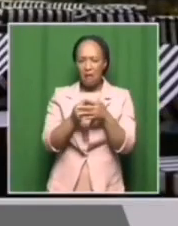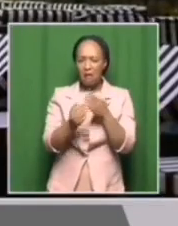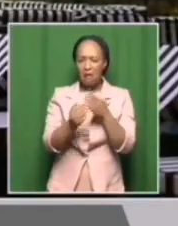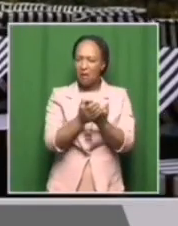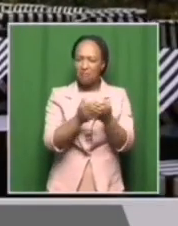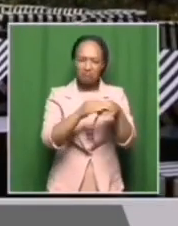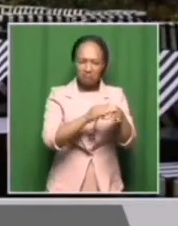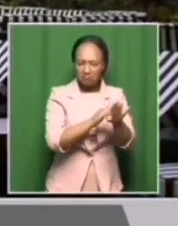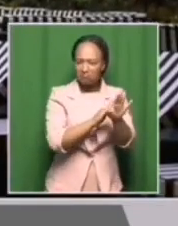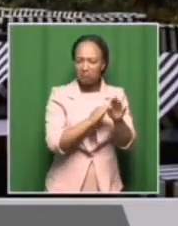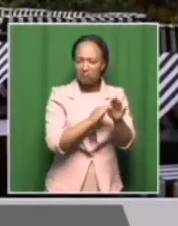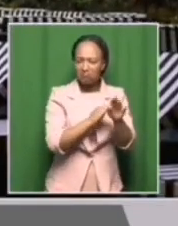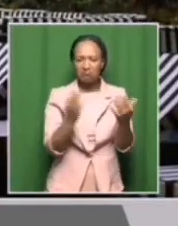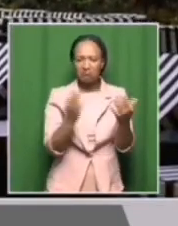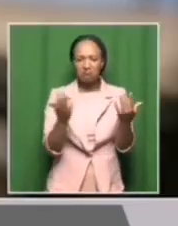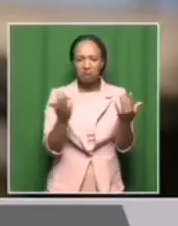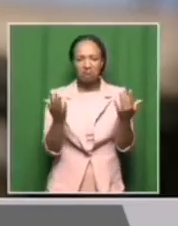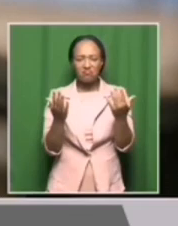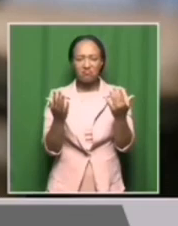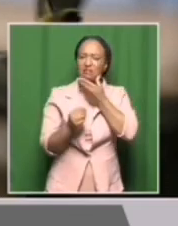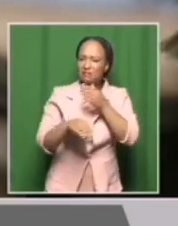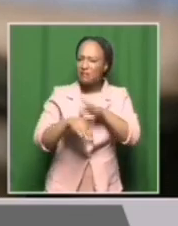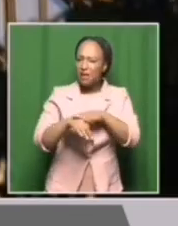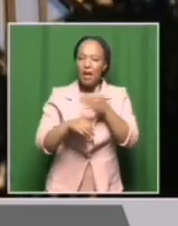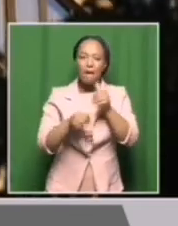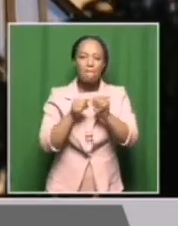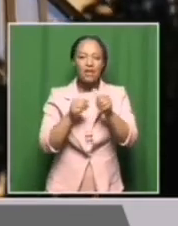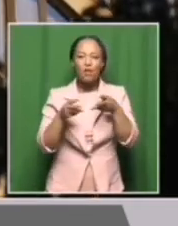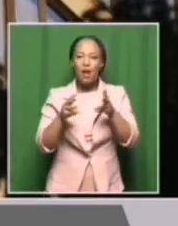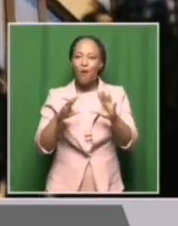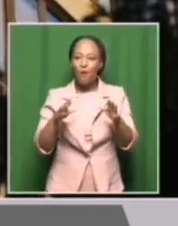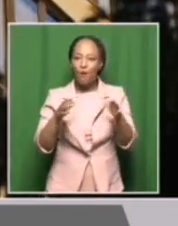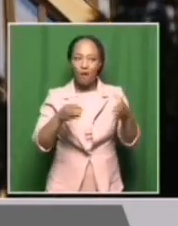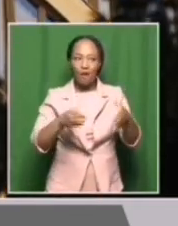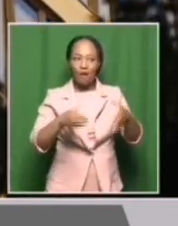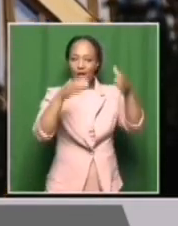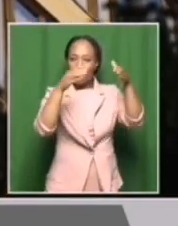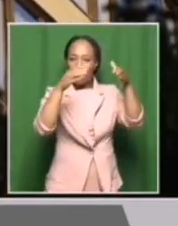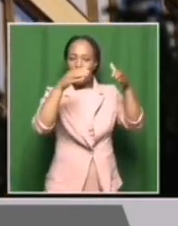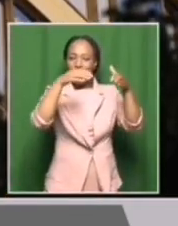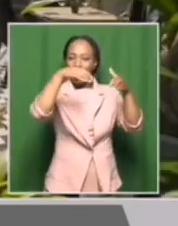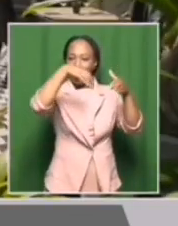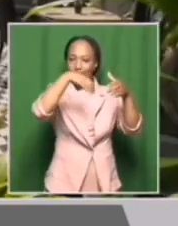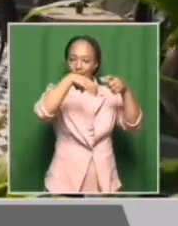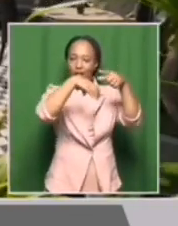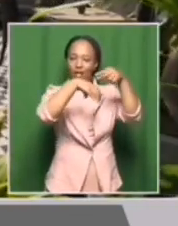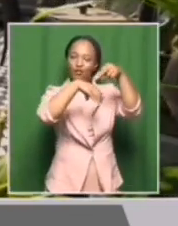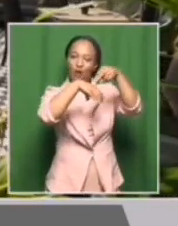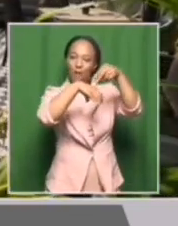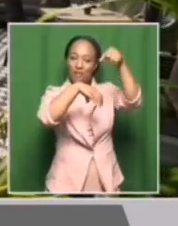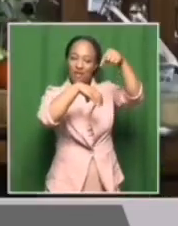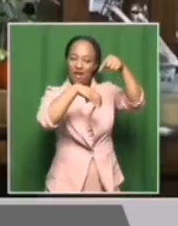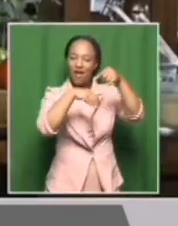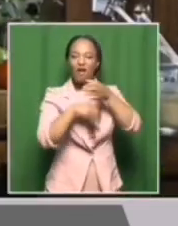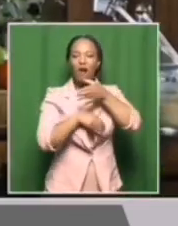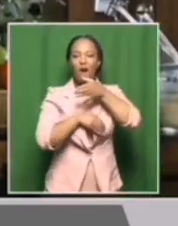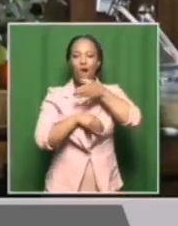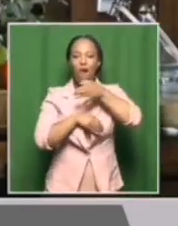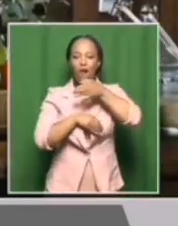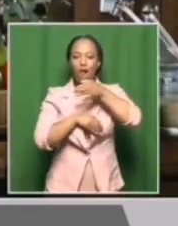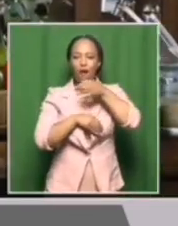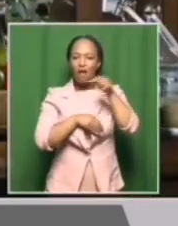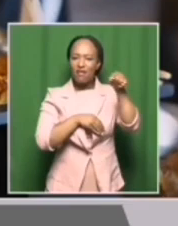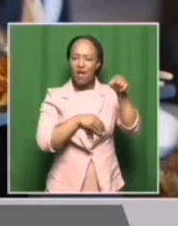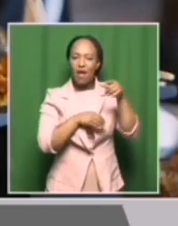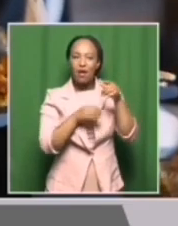festive season, what better way to see Joburg? Come to the top of the building, have a drink with us, view Joburg. It's the